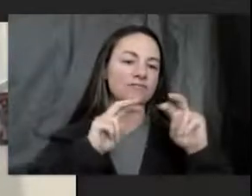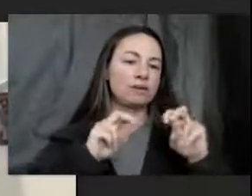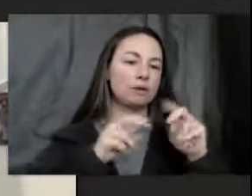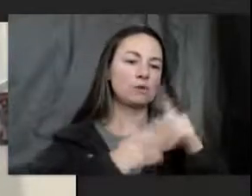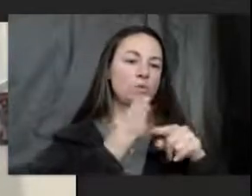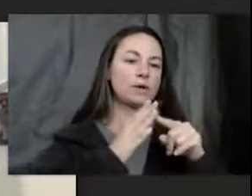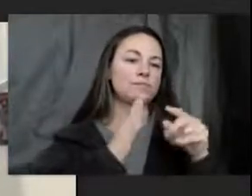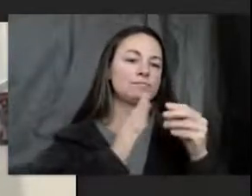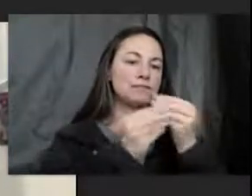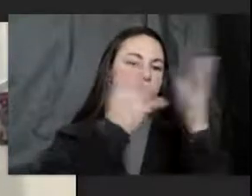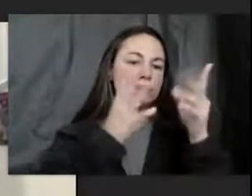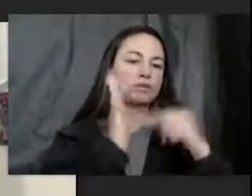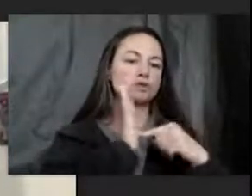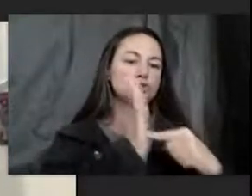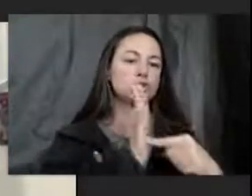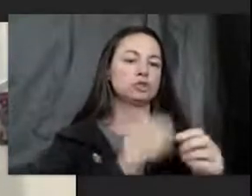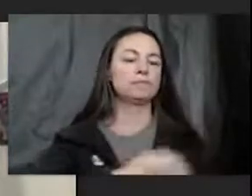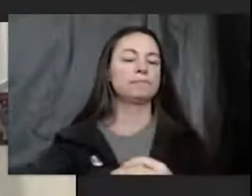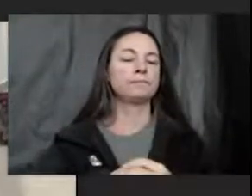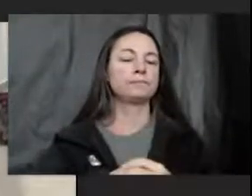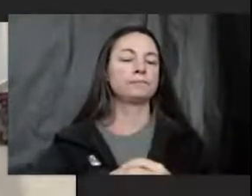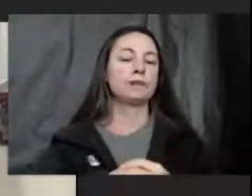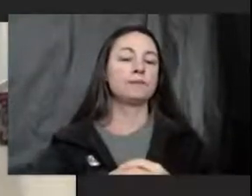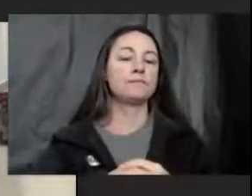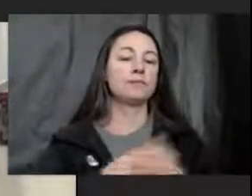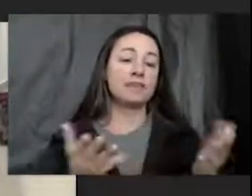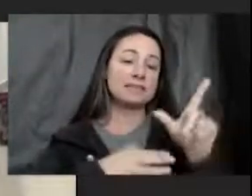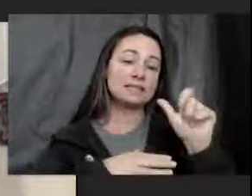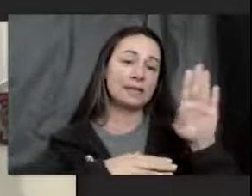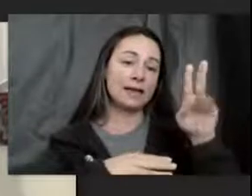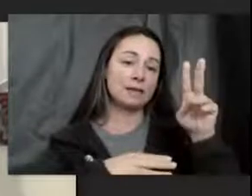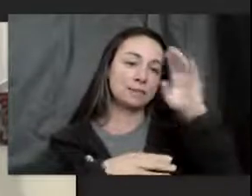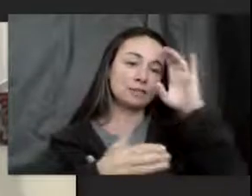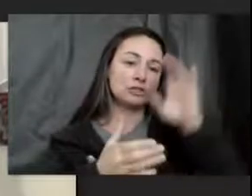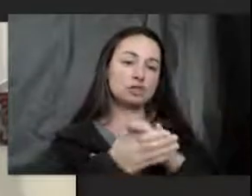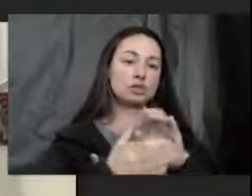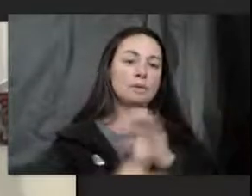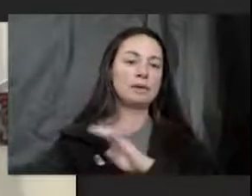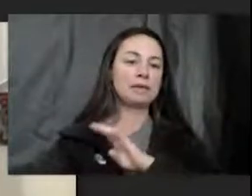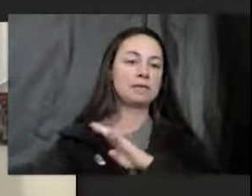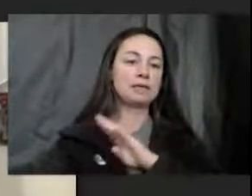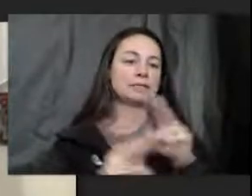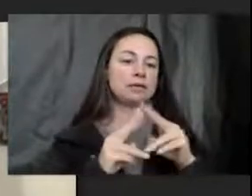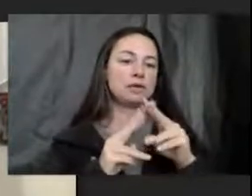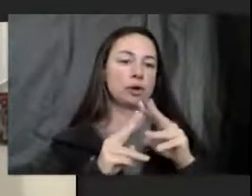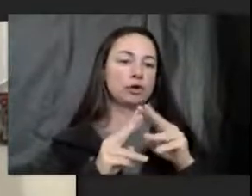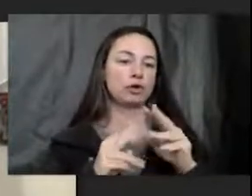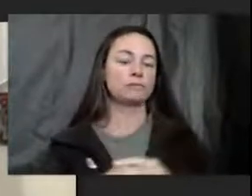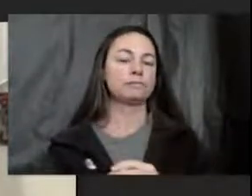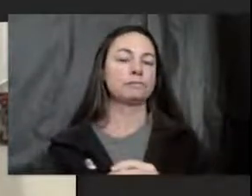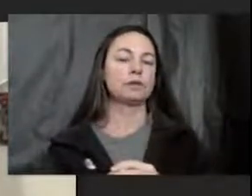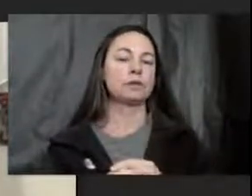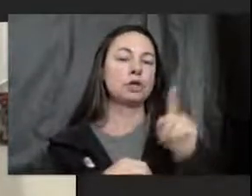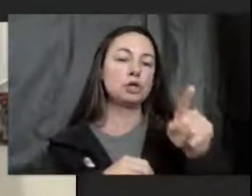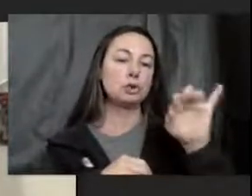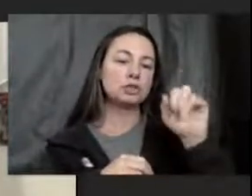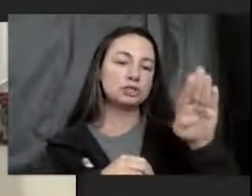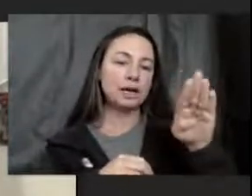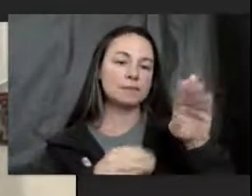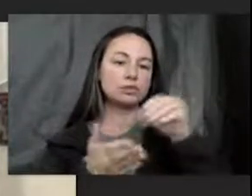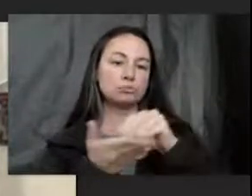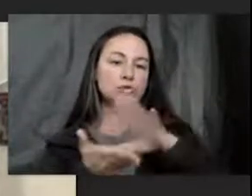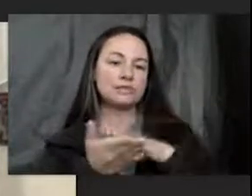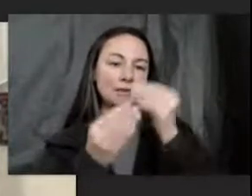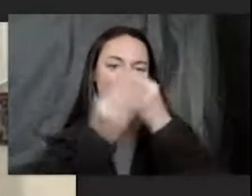you. For this lab, Mr. Bingman is going to be your virtual lab partner. Your job is to record the data in a data